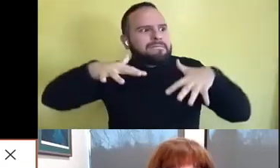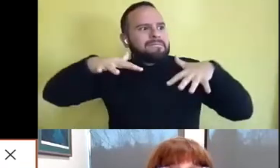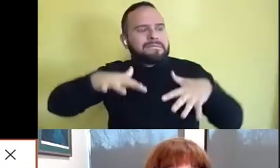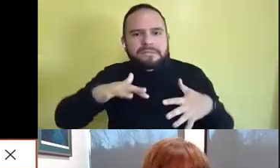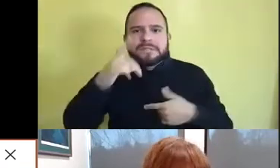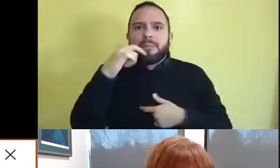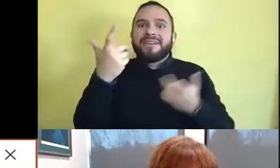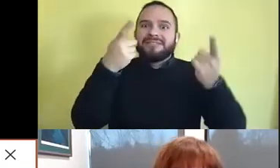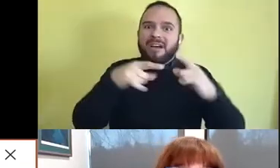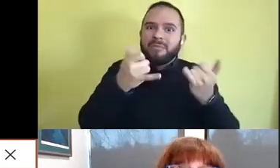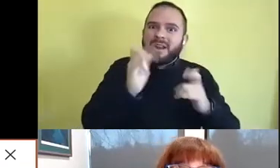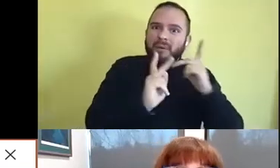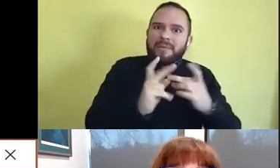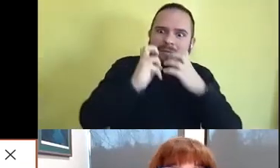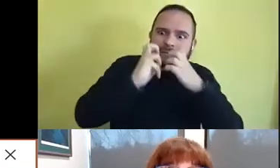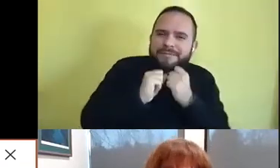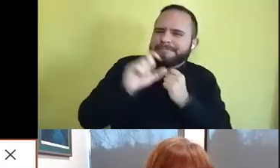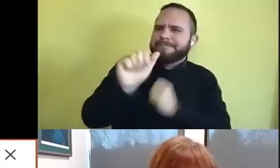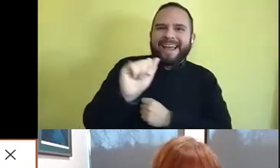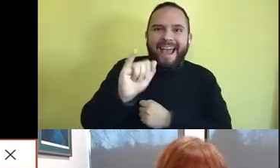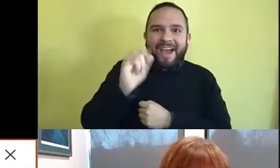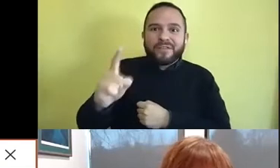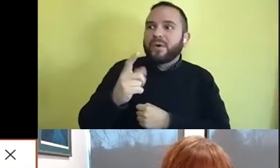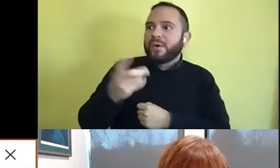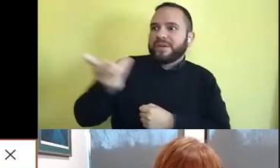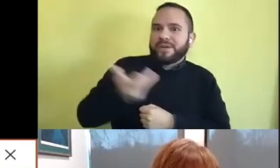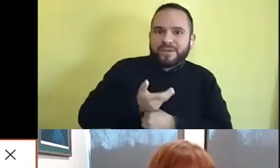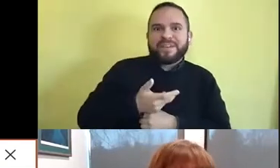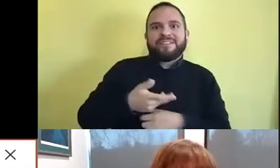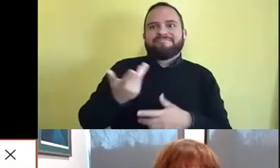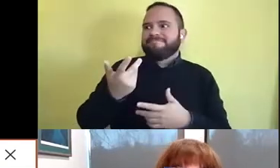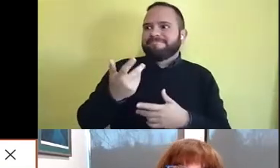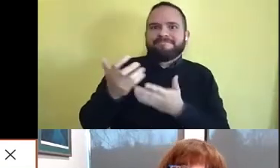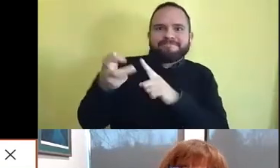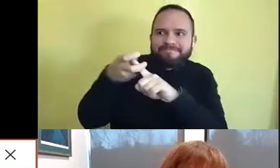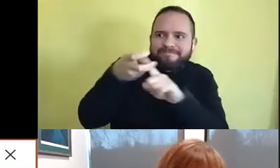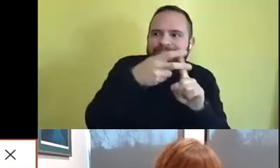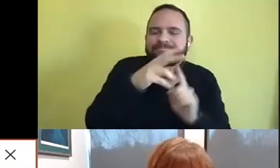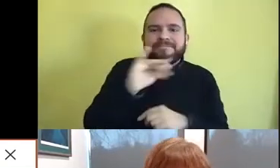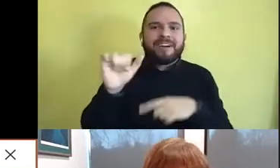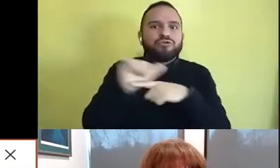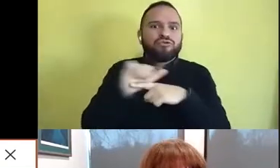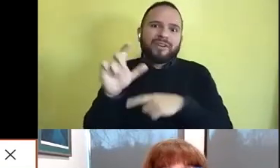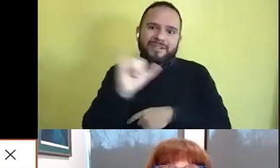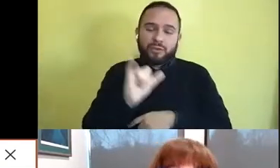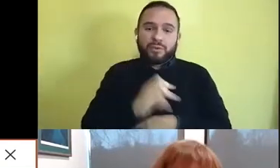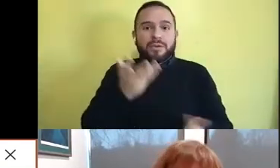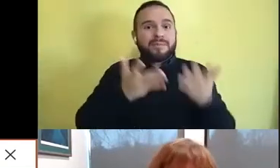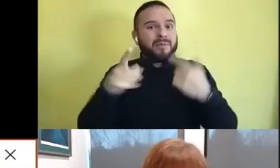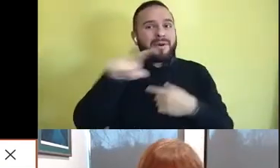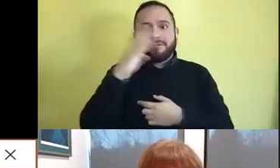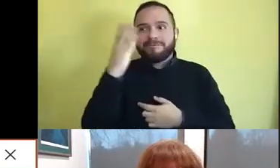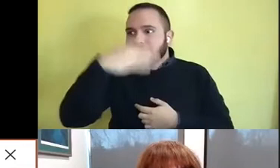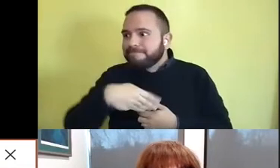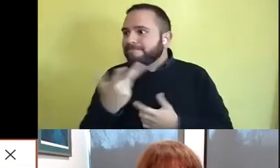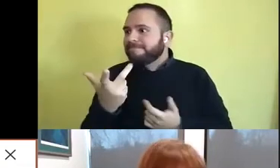embraces AI for recruiting, hiring, and training practices. Although you may not be seeing or think you're